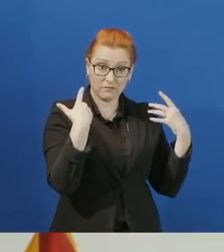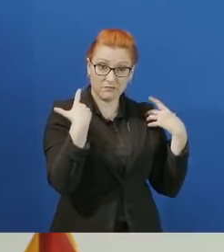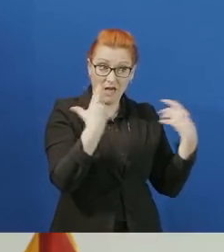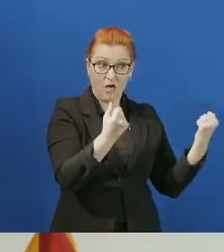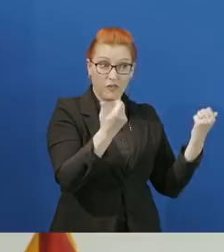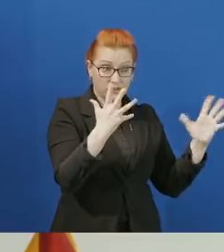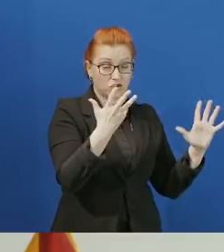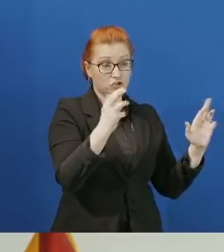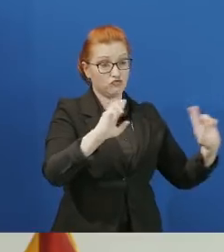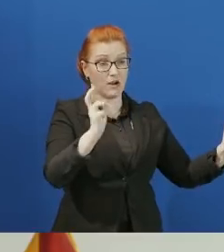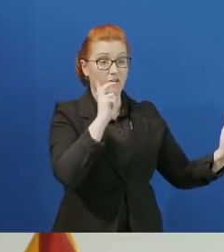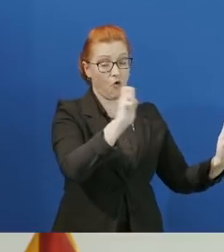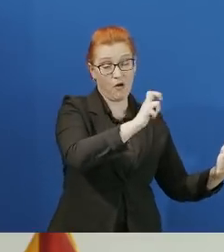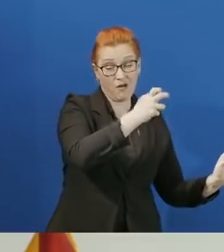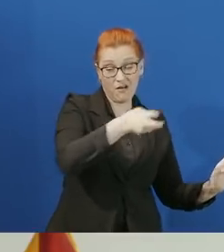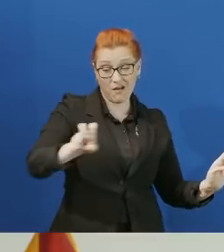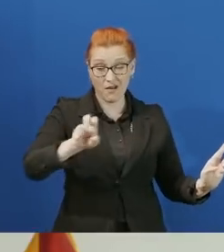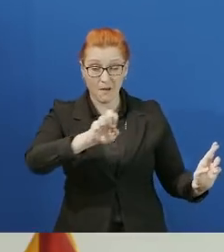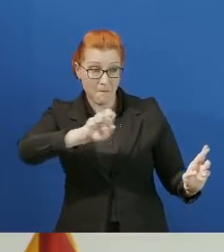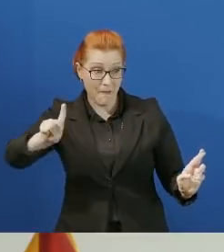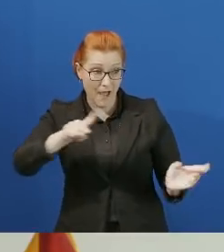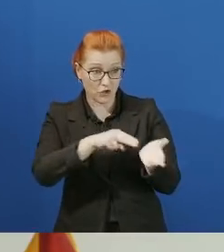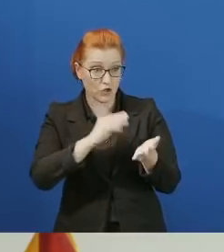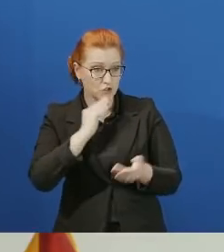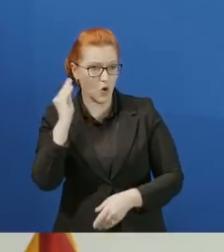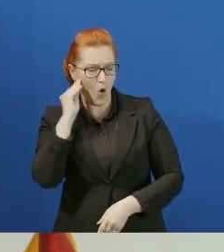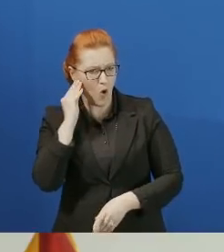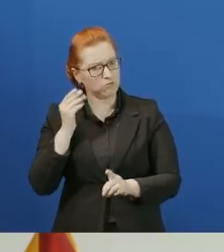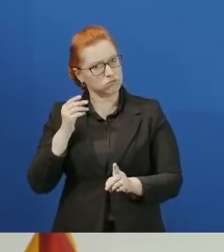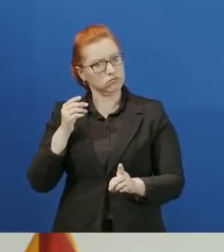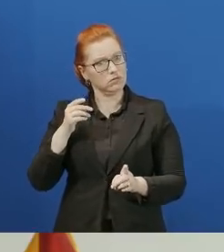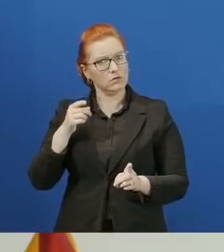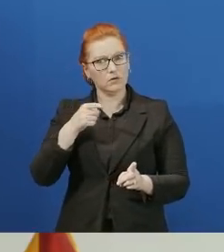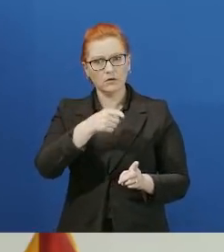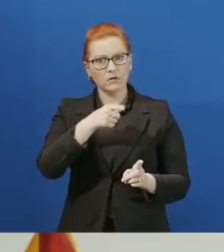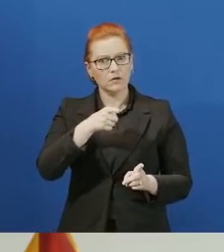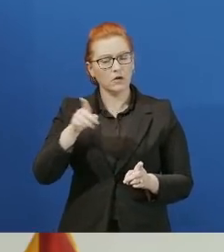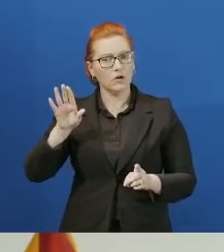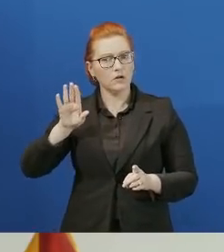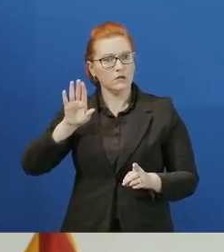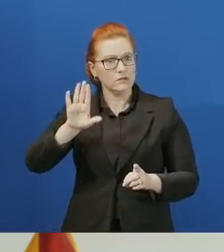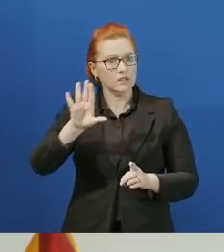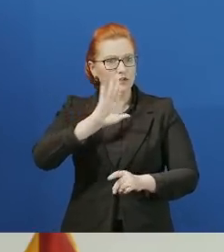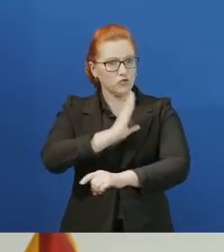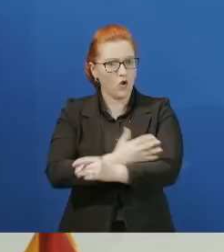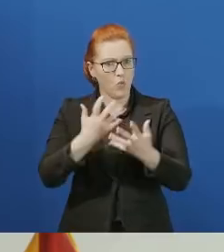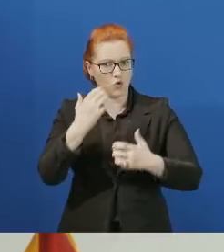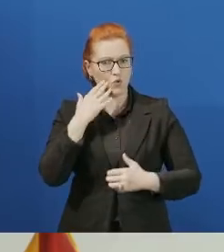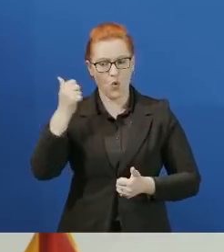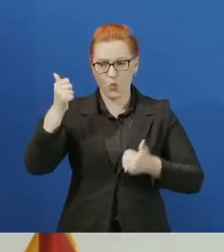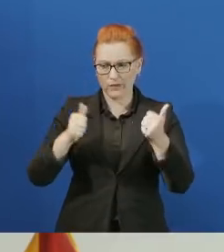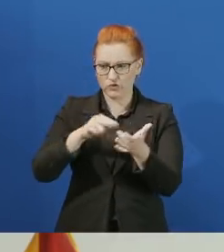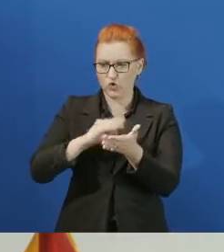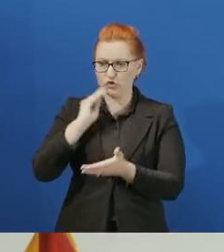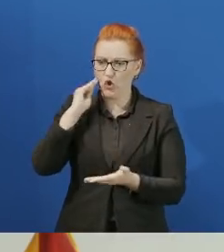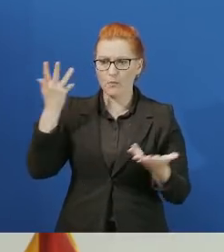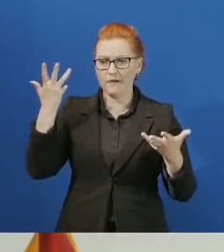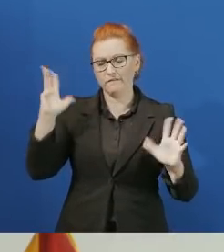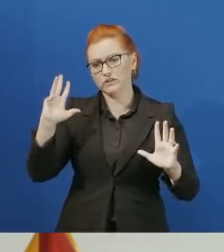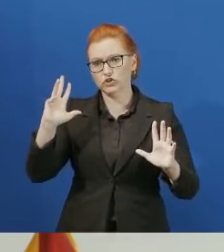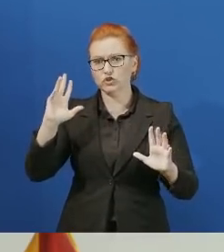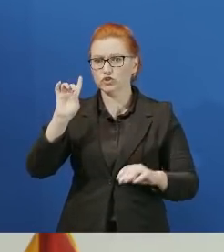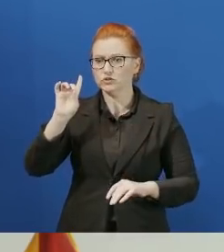So what do you say to these people who have to place their parents in a facility or are scared about the numbers? Can you talk about